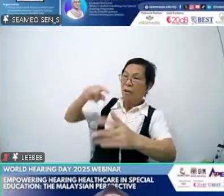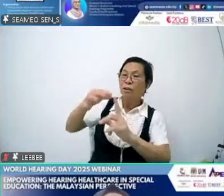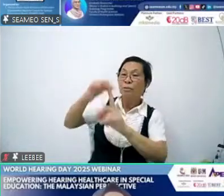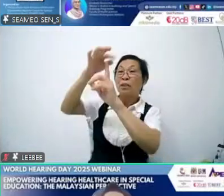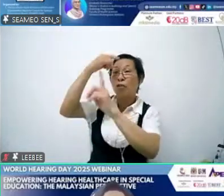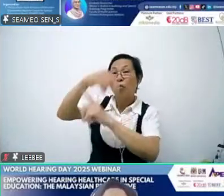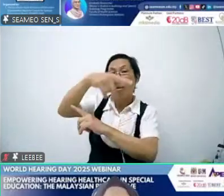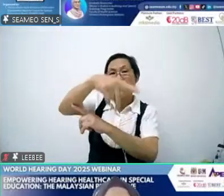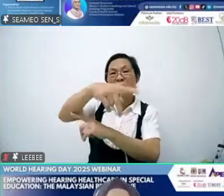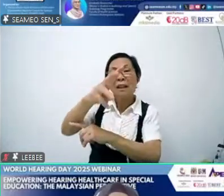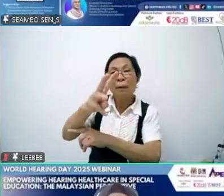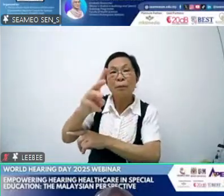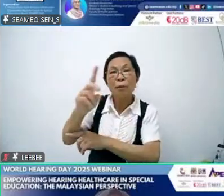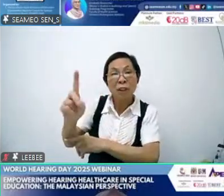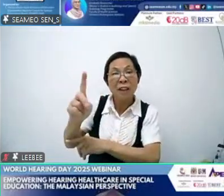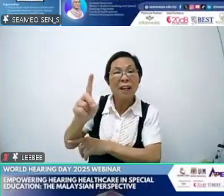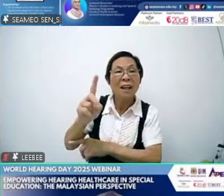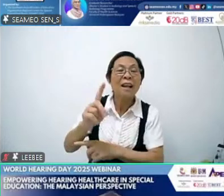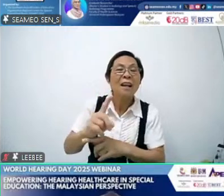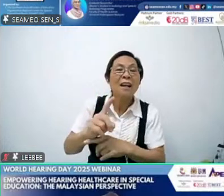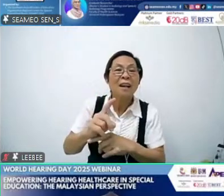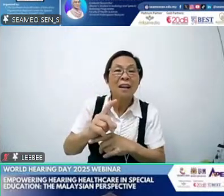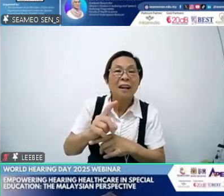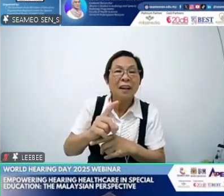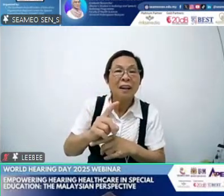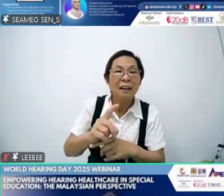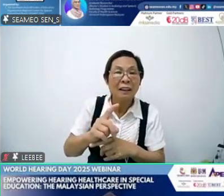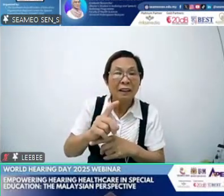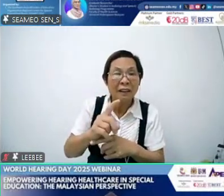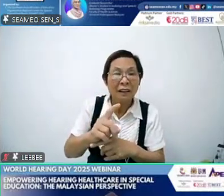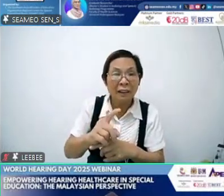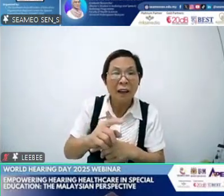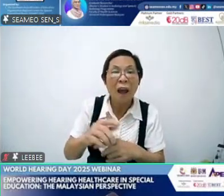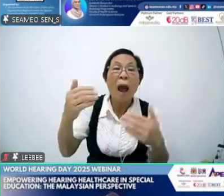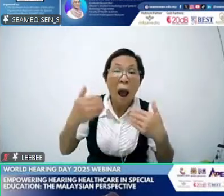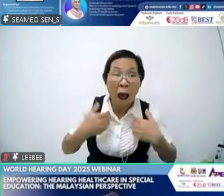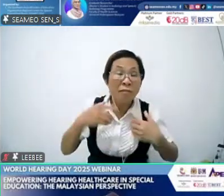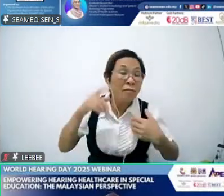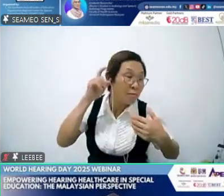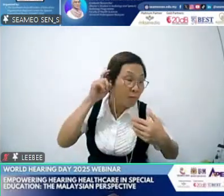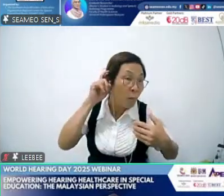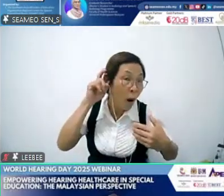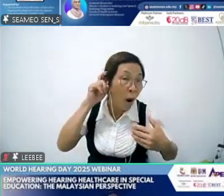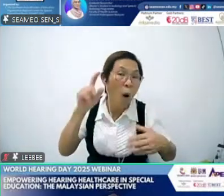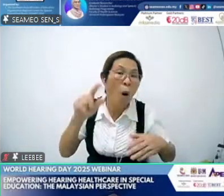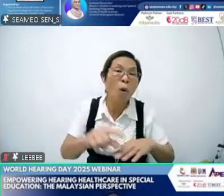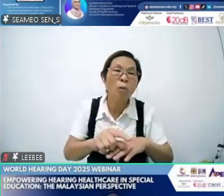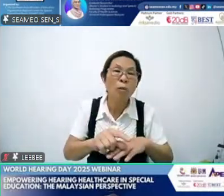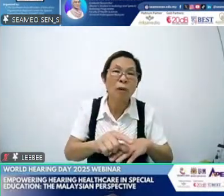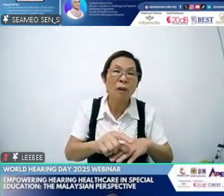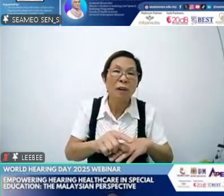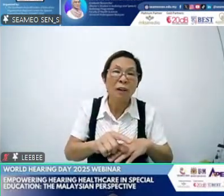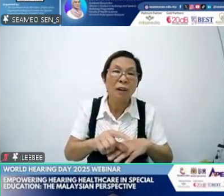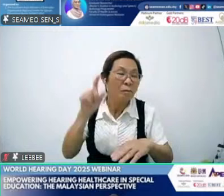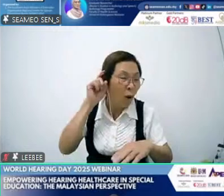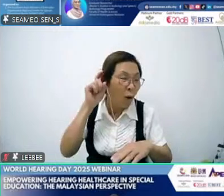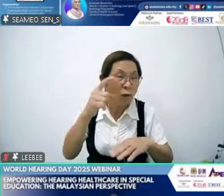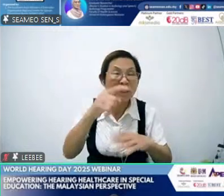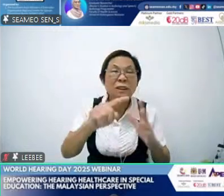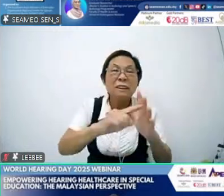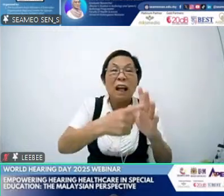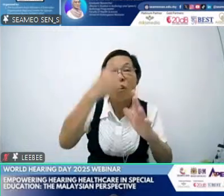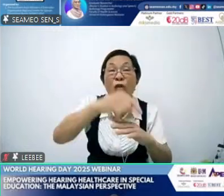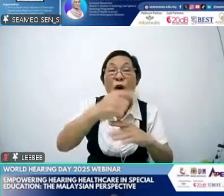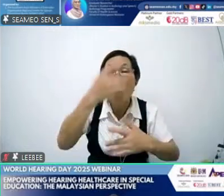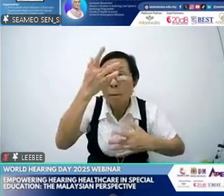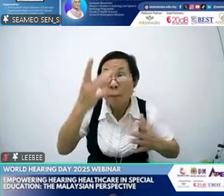and behind the ear hearing aid is most frequently used type for this patient. And